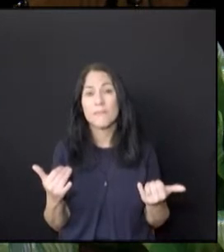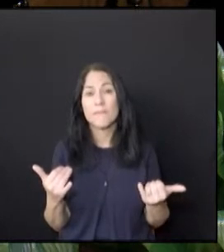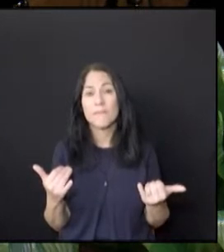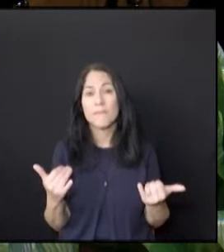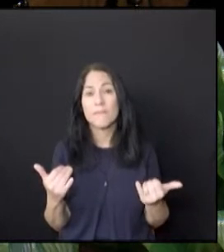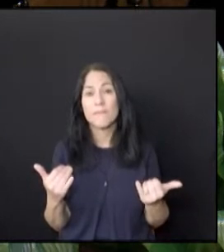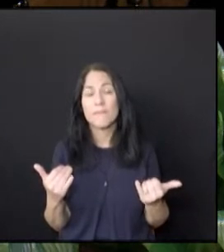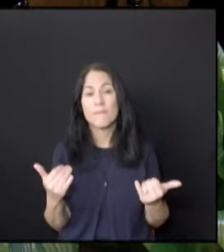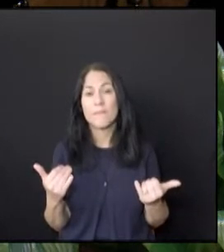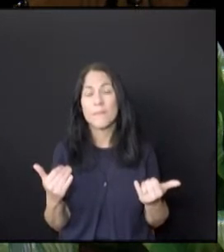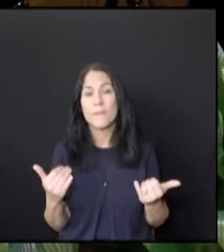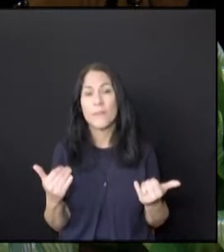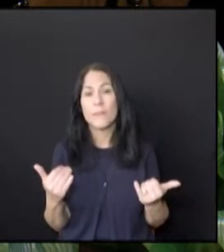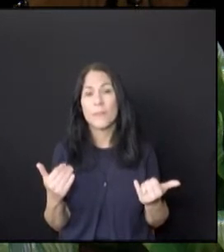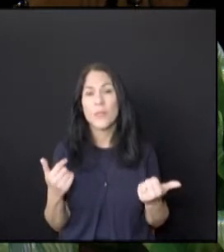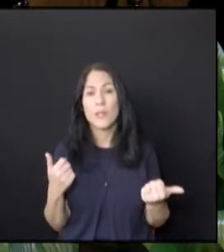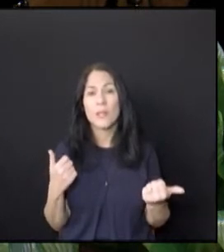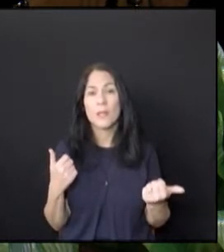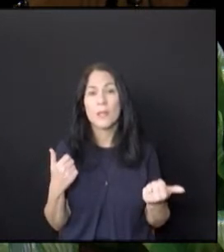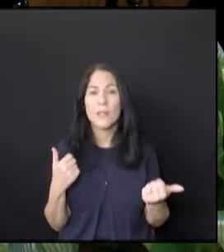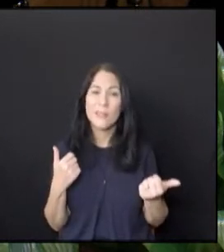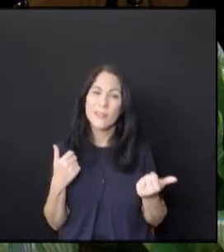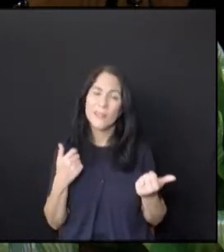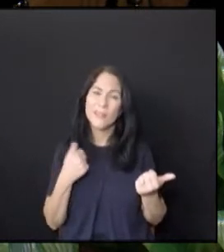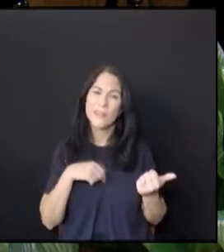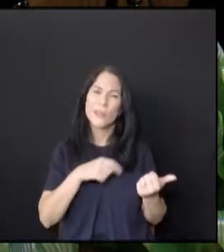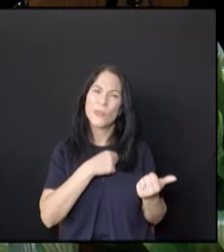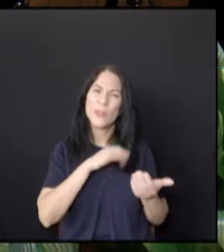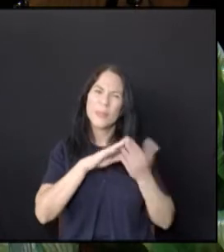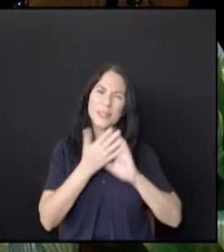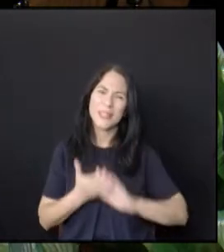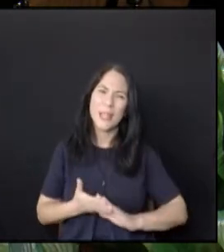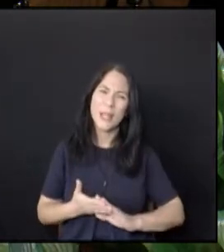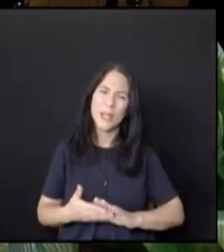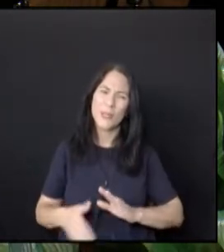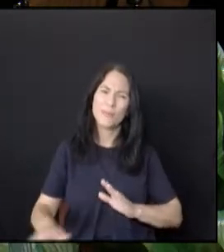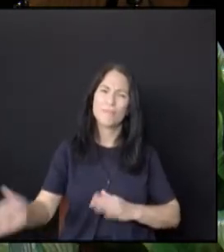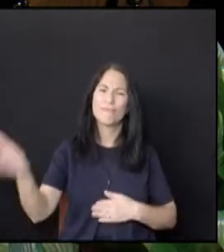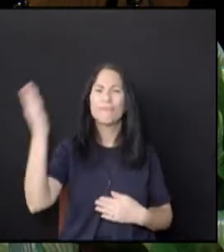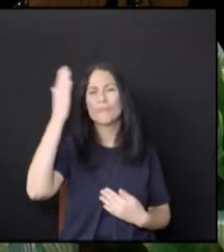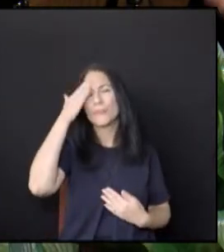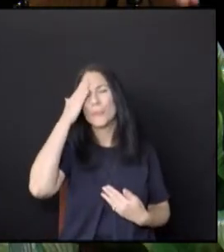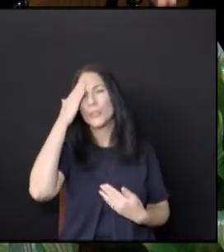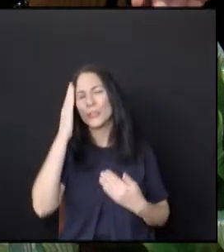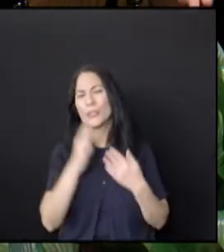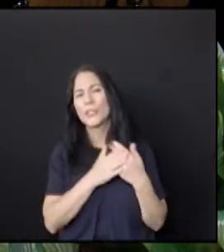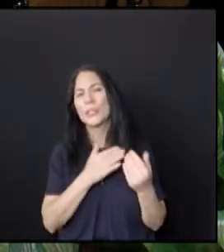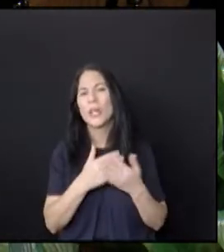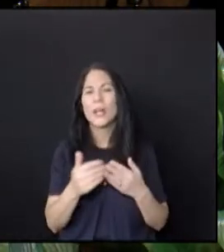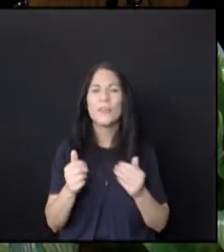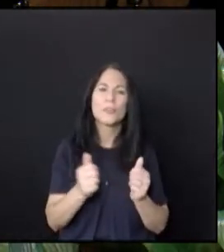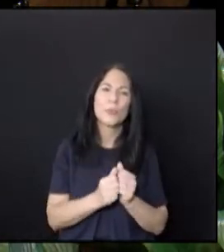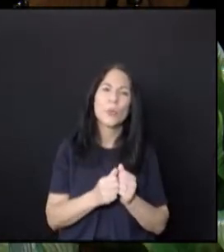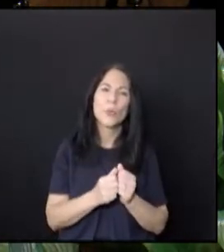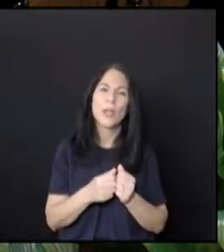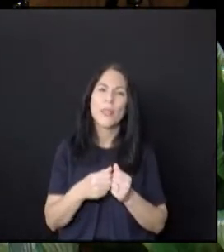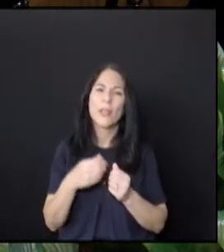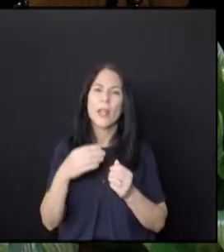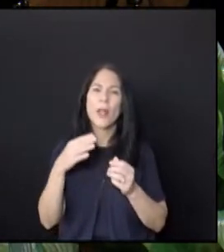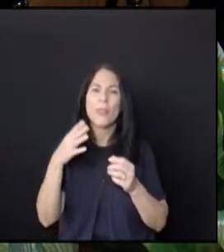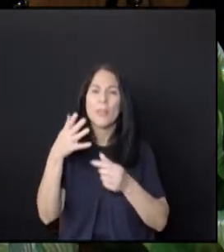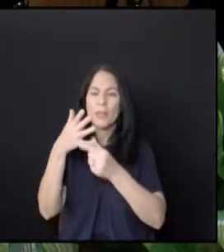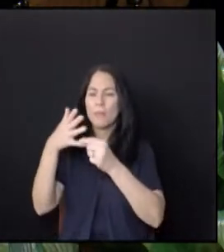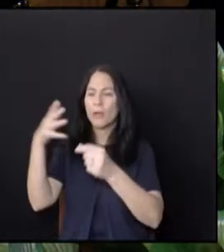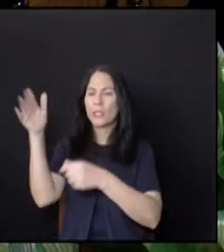Have we become too comfortable and too familiar, myself included, with waving the palm branches